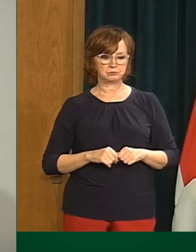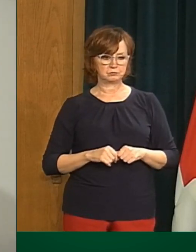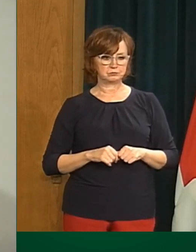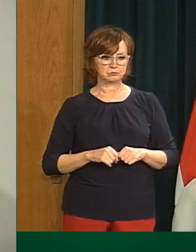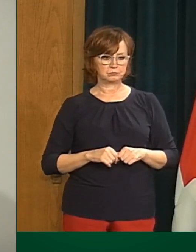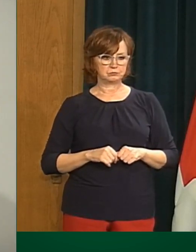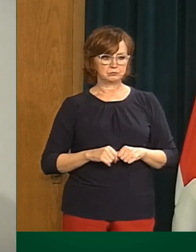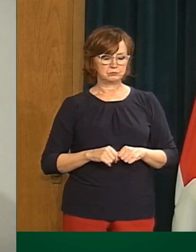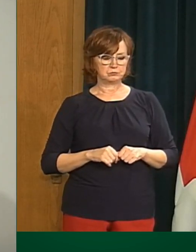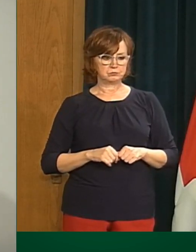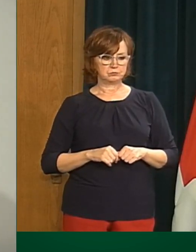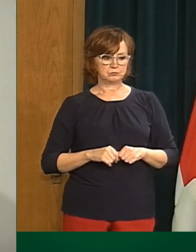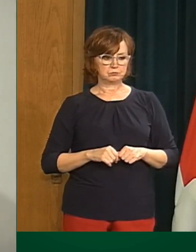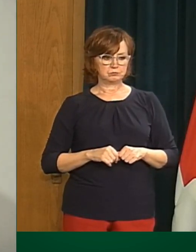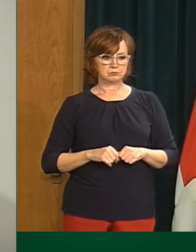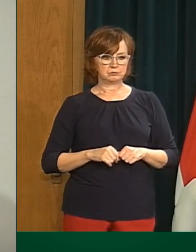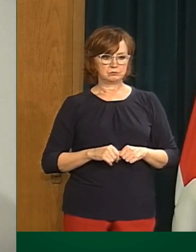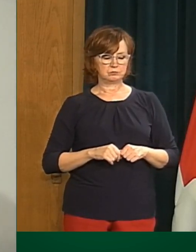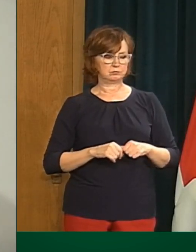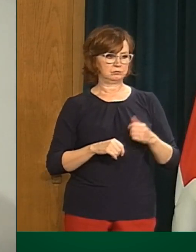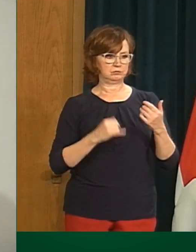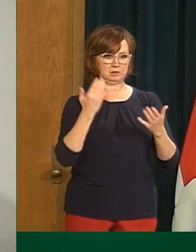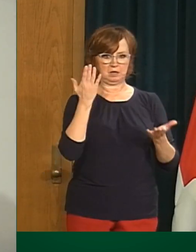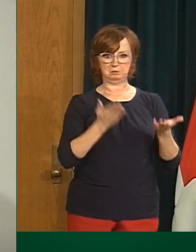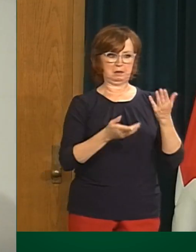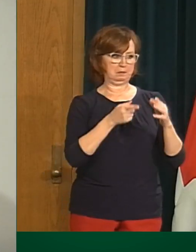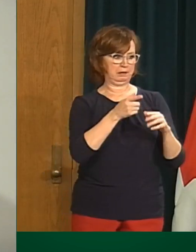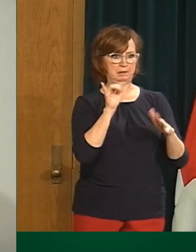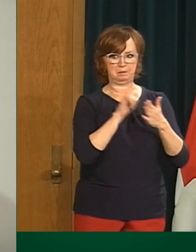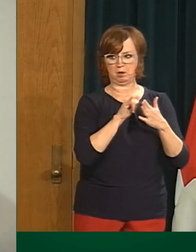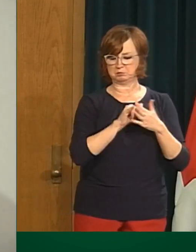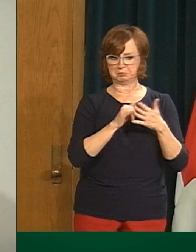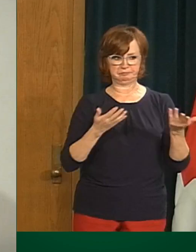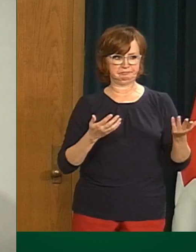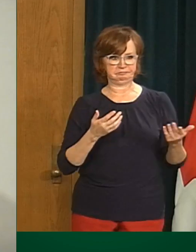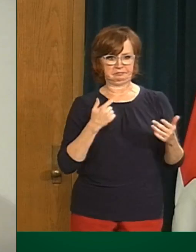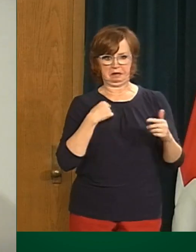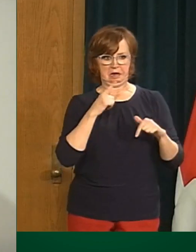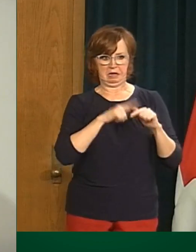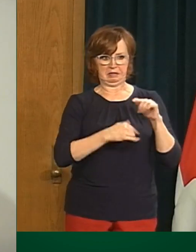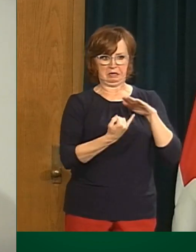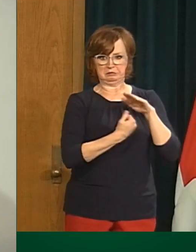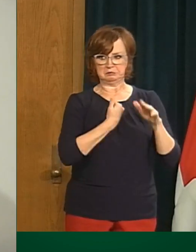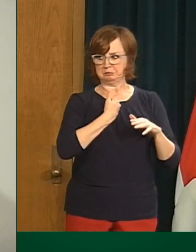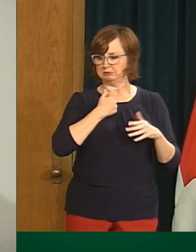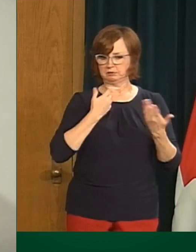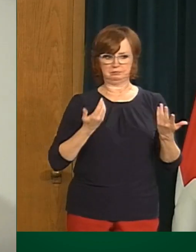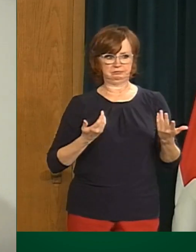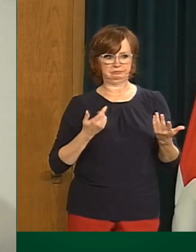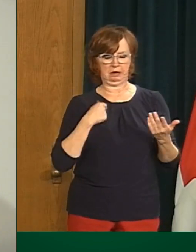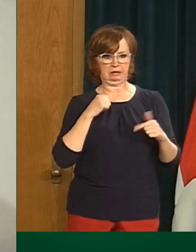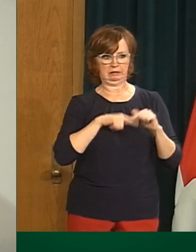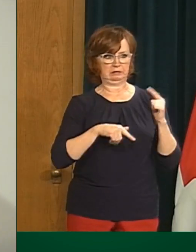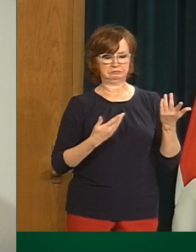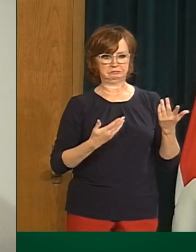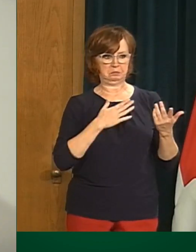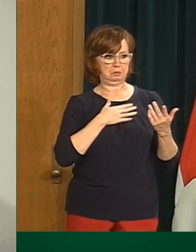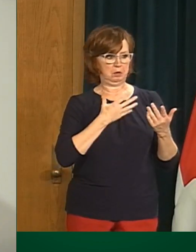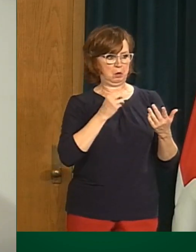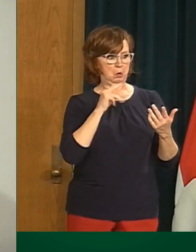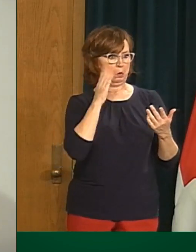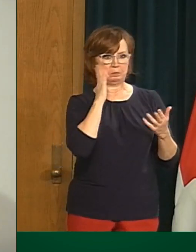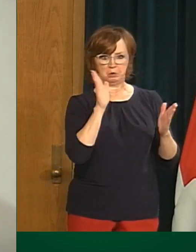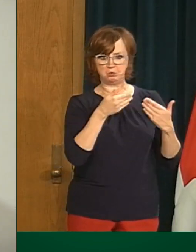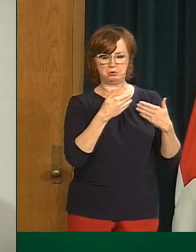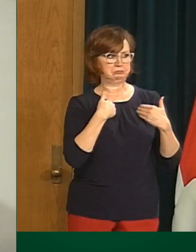contact. Public health is working very closely with social services and other partners to provide alternate places for cases and contacts